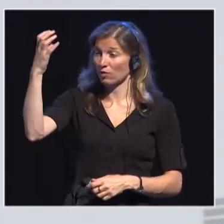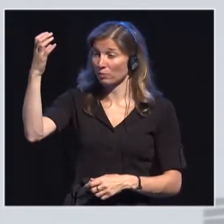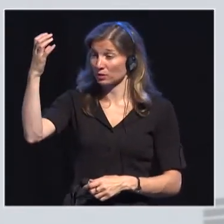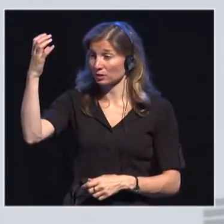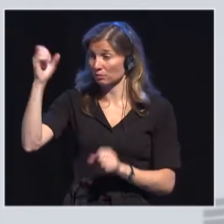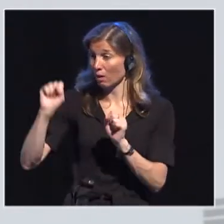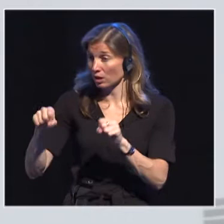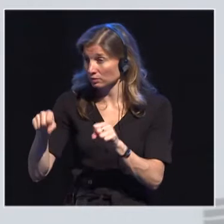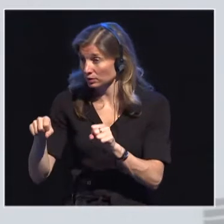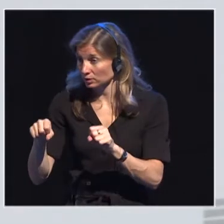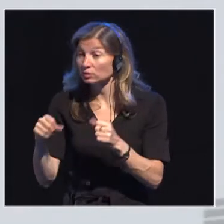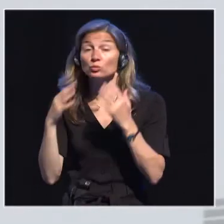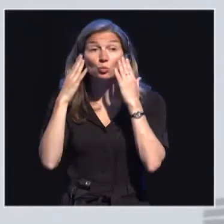those